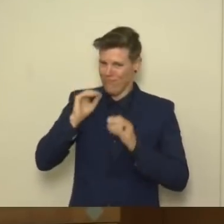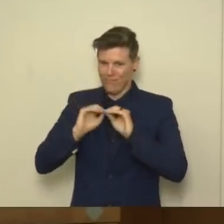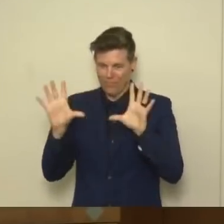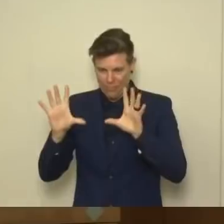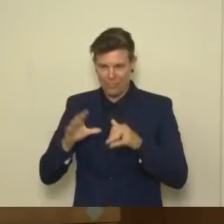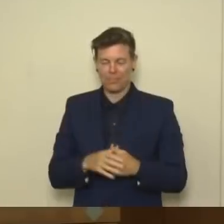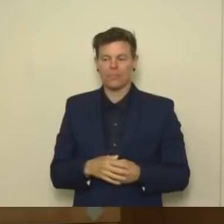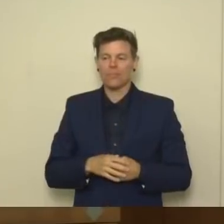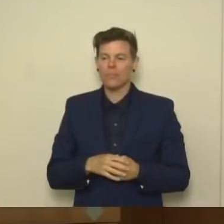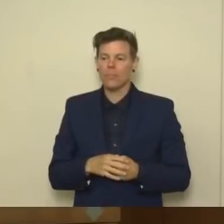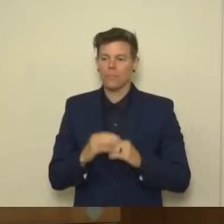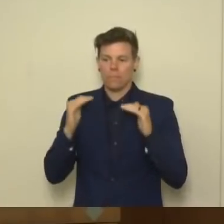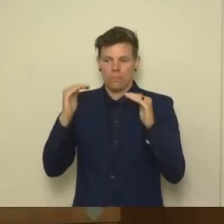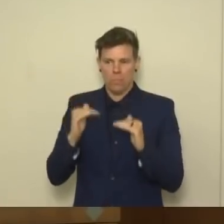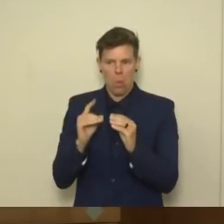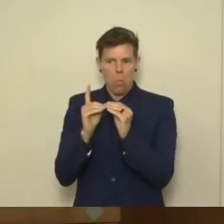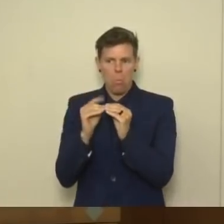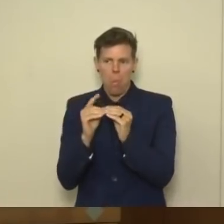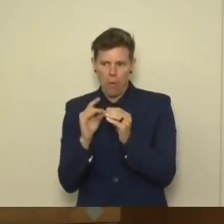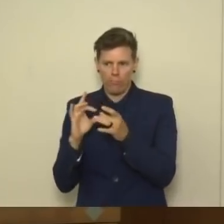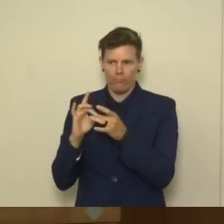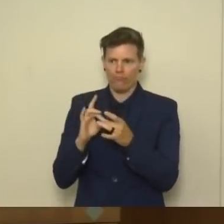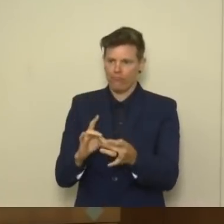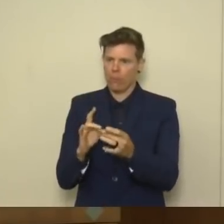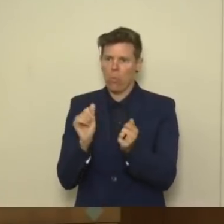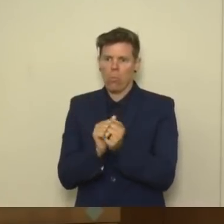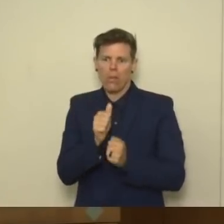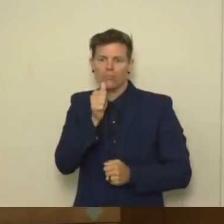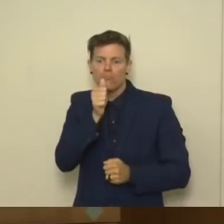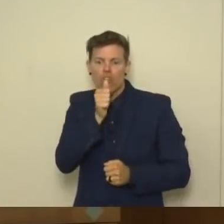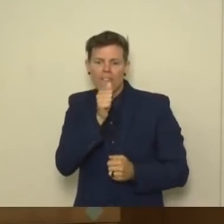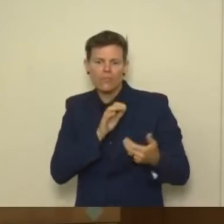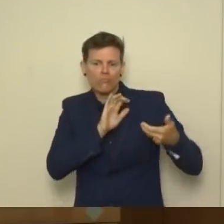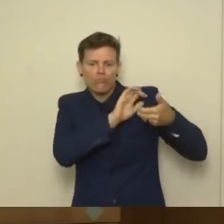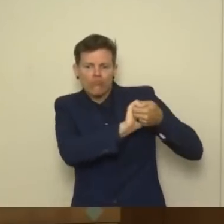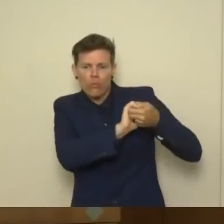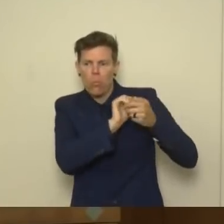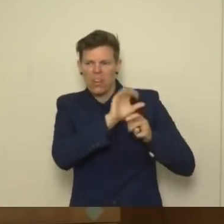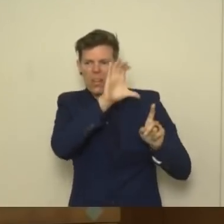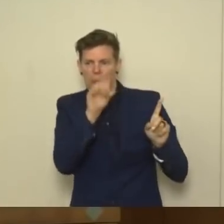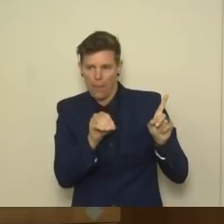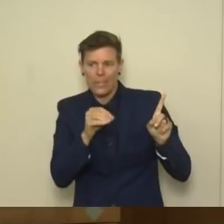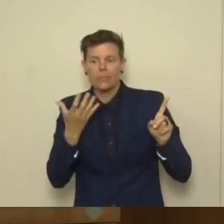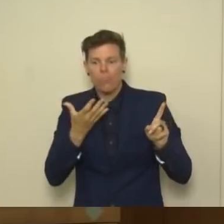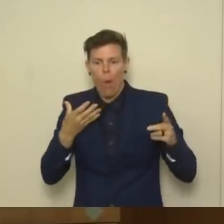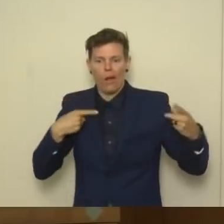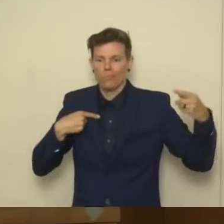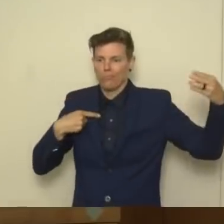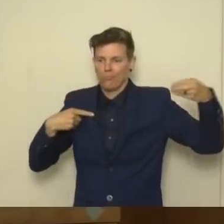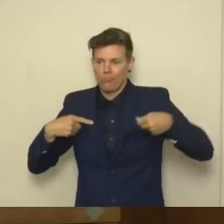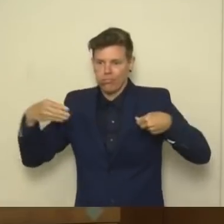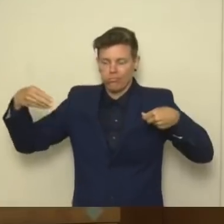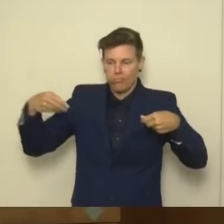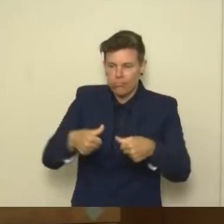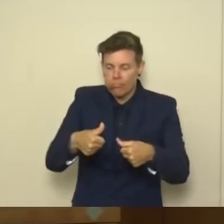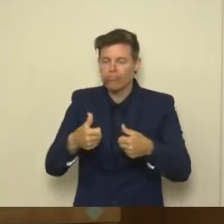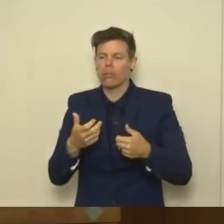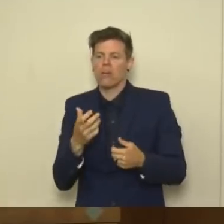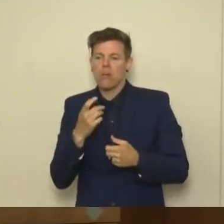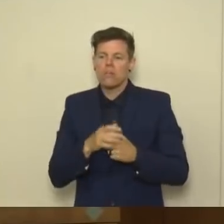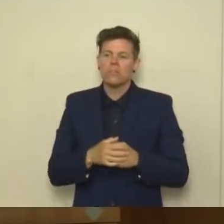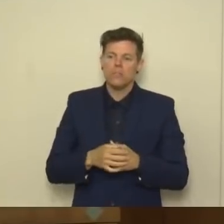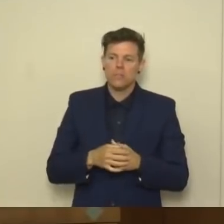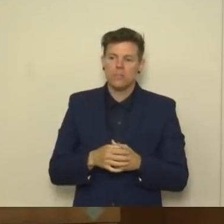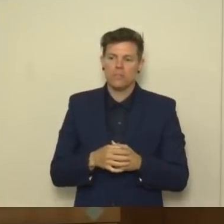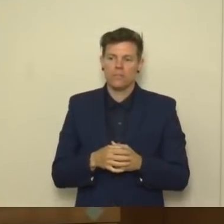our private partners, we have been talking about pooling, and I went over that a little bit on Friday, but there are ways, once you have